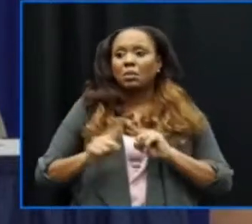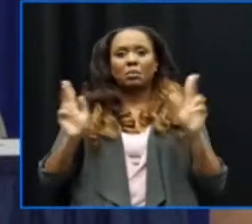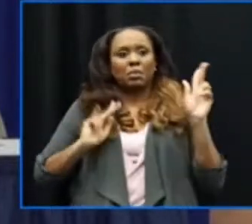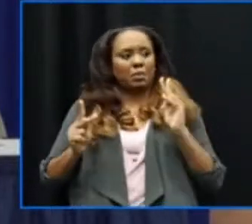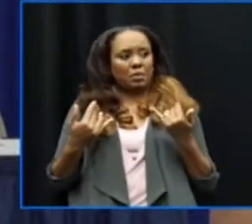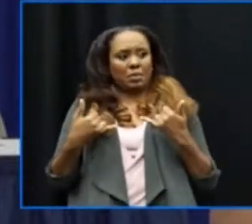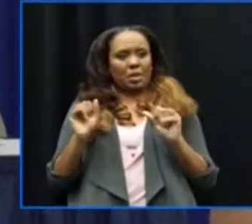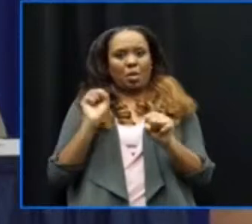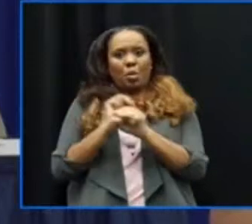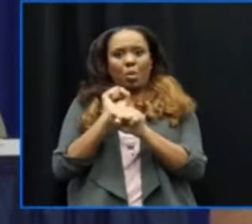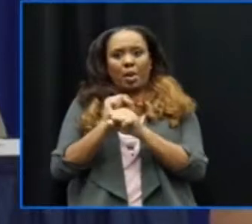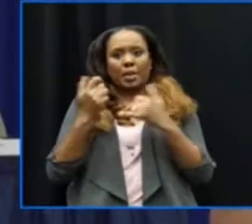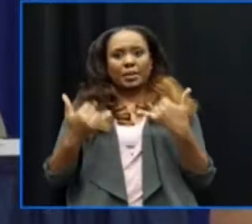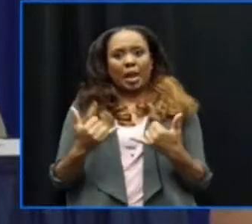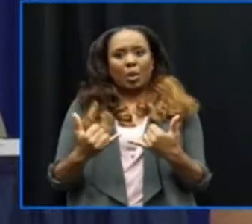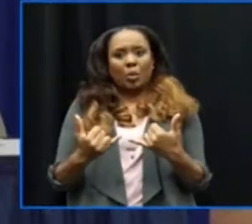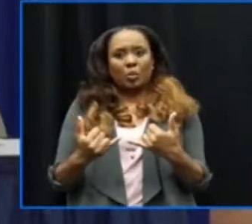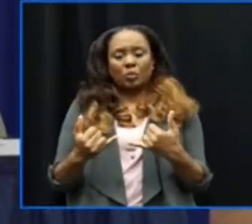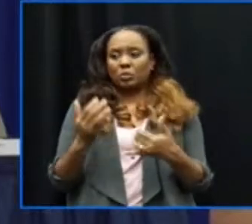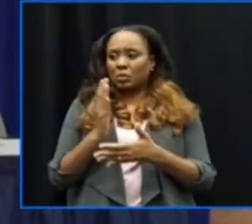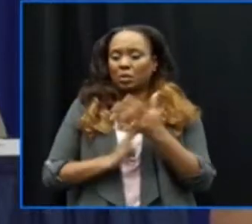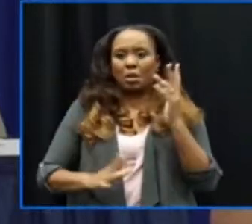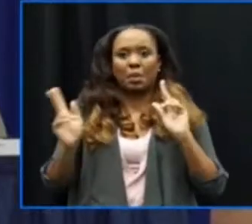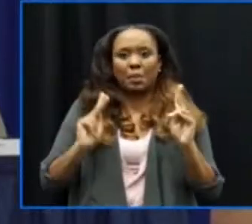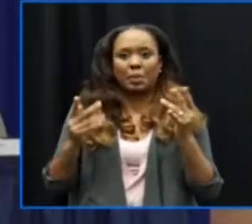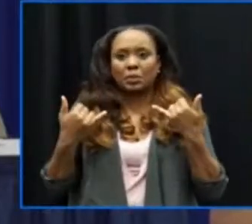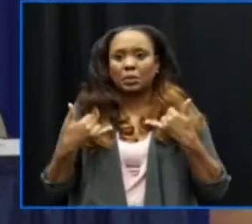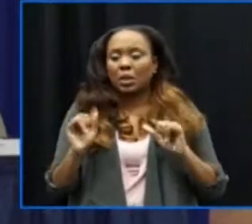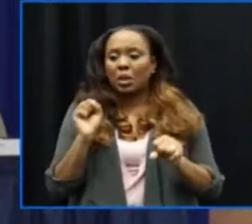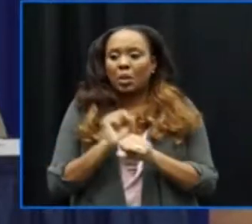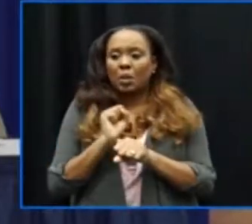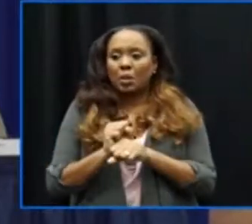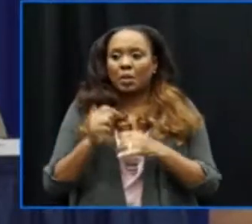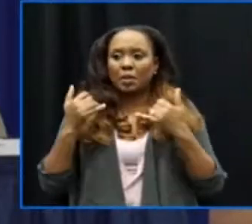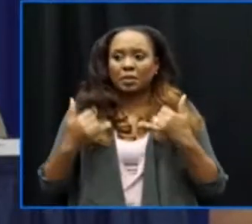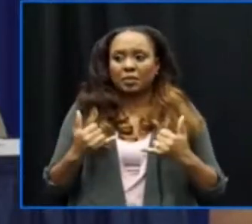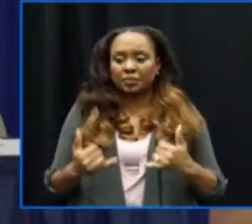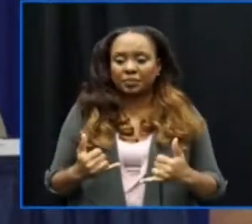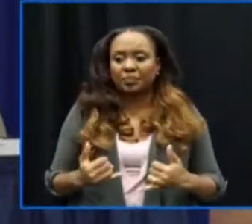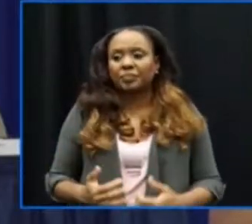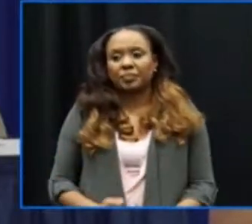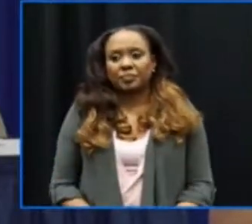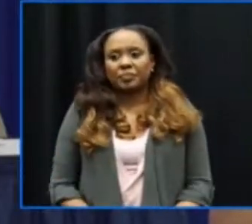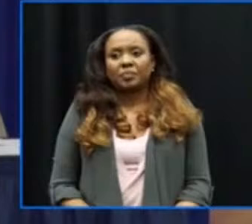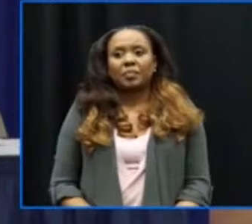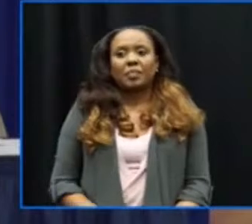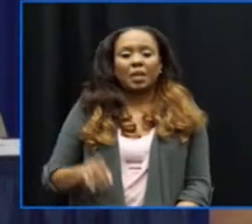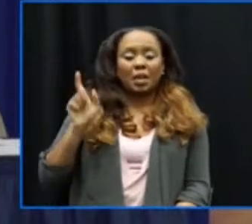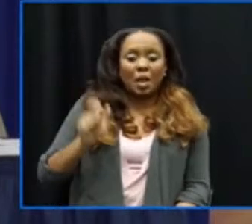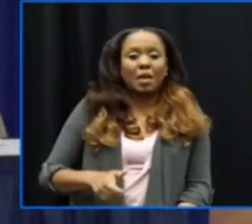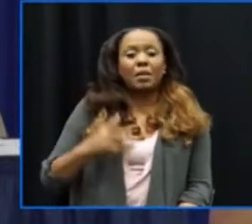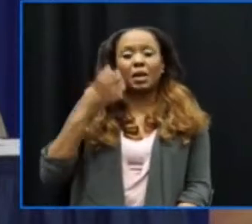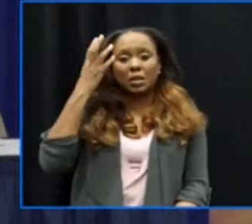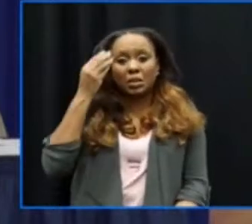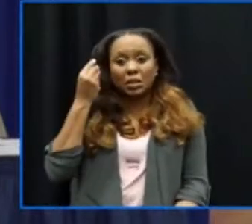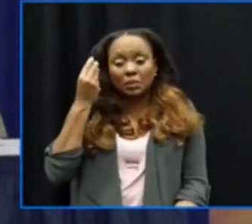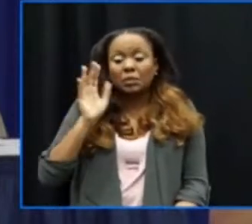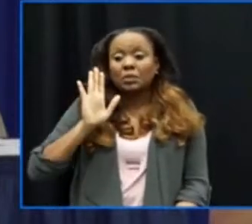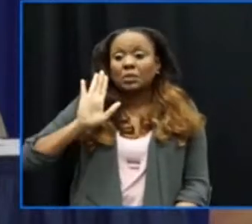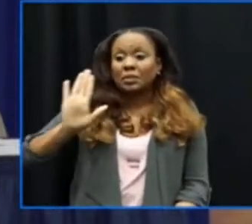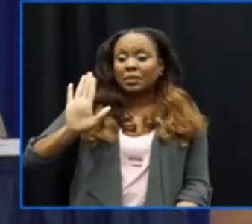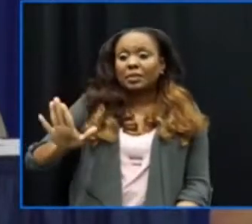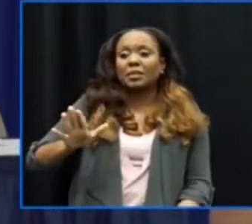work, and indeed for those potentials to the job market, to consider the decisions that we